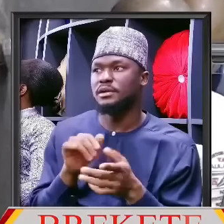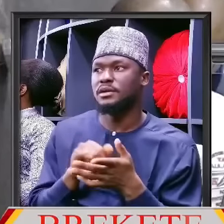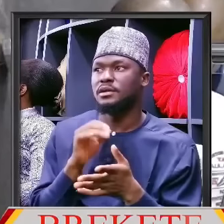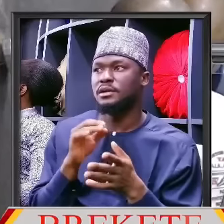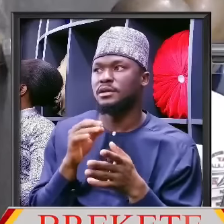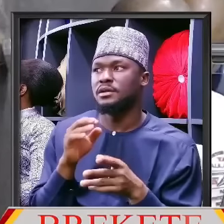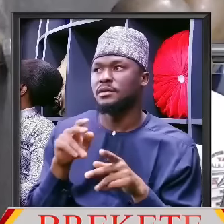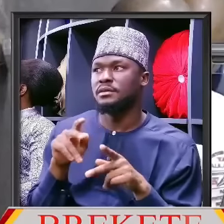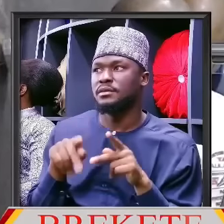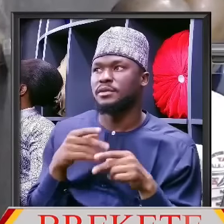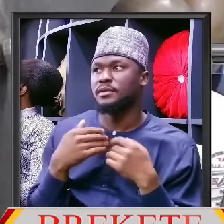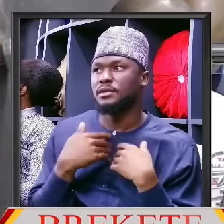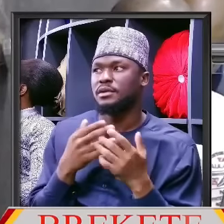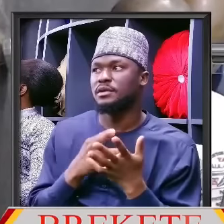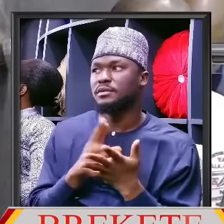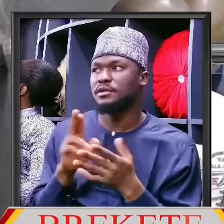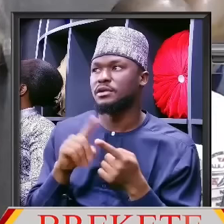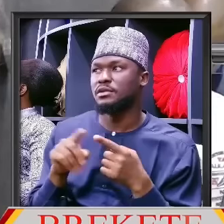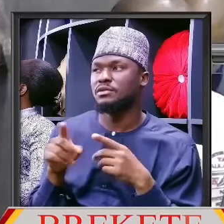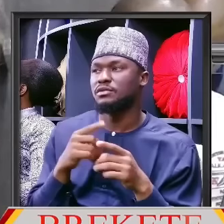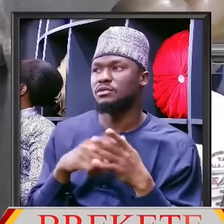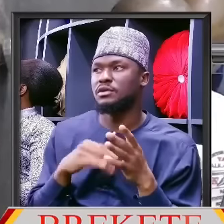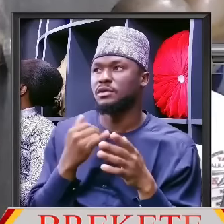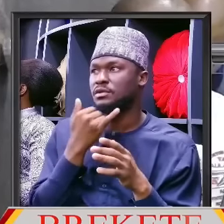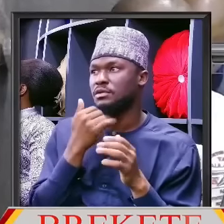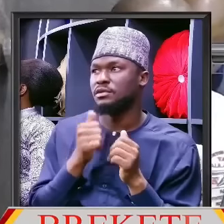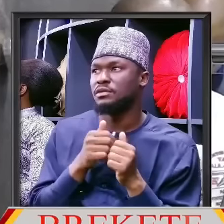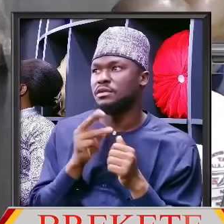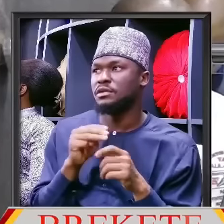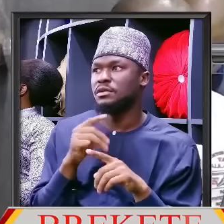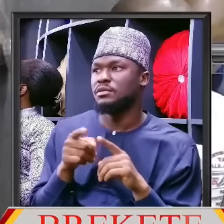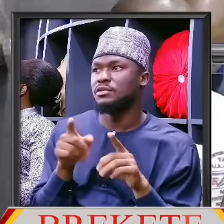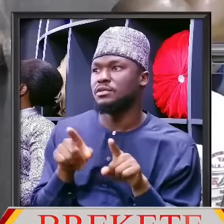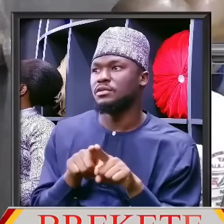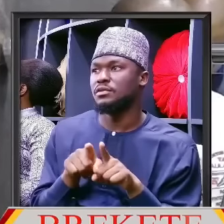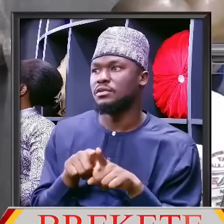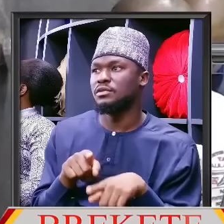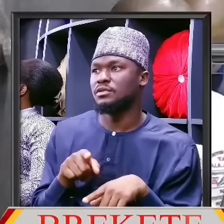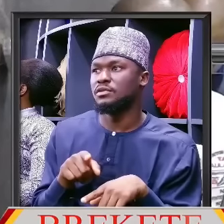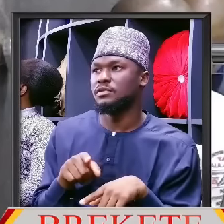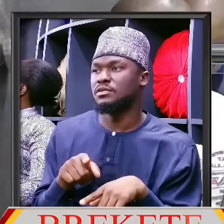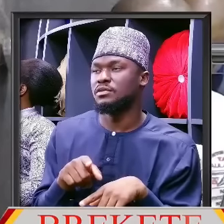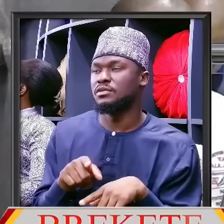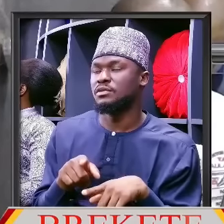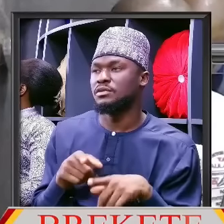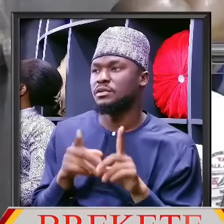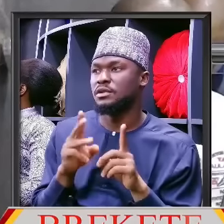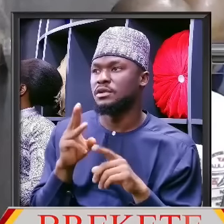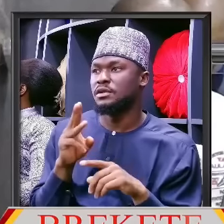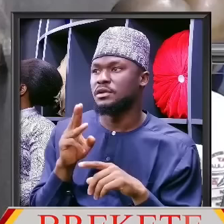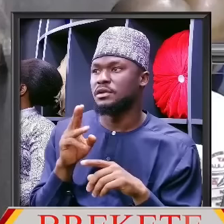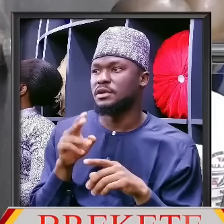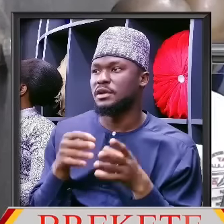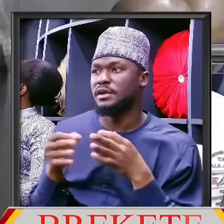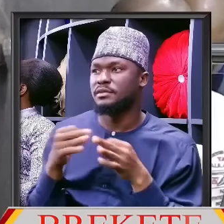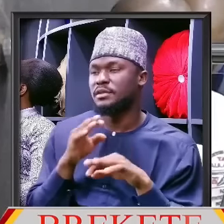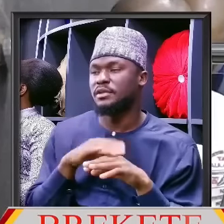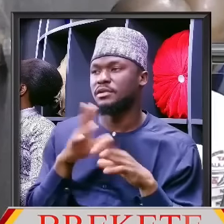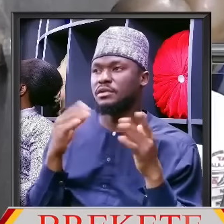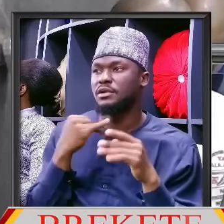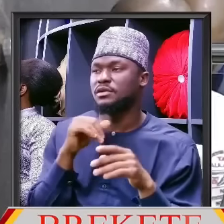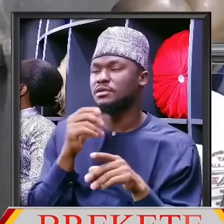people get right to articulate what thing they say them, but not so put truth into the spin on the air. You know,